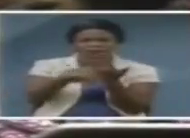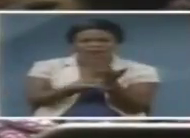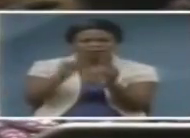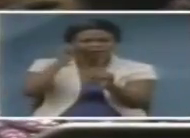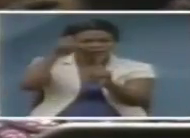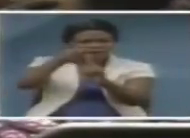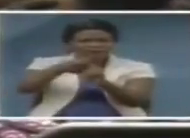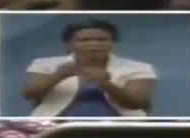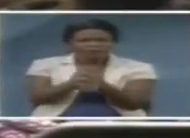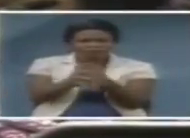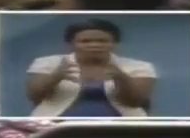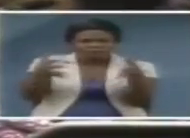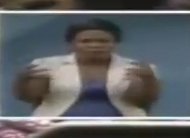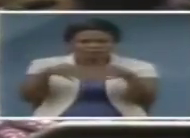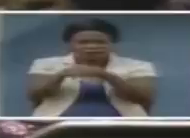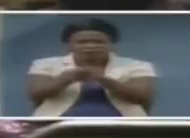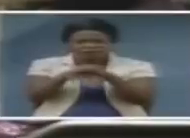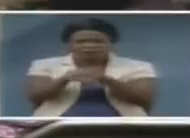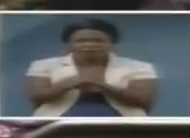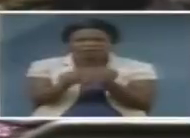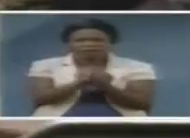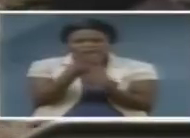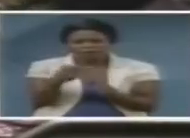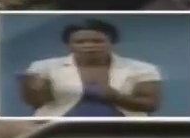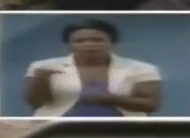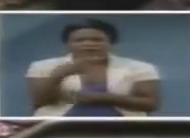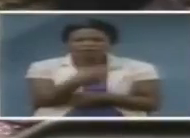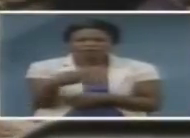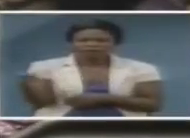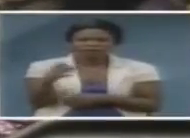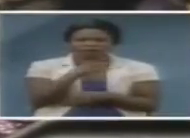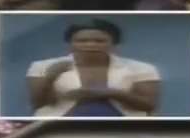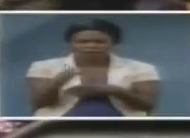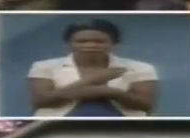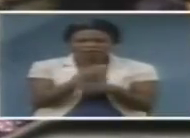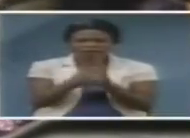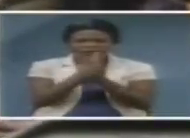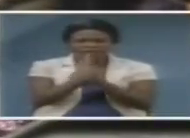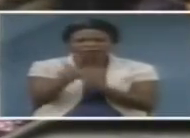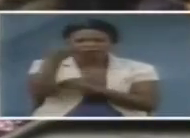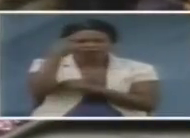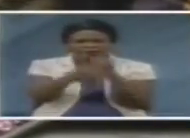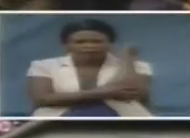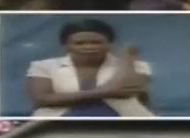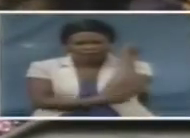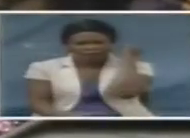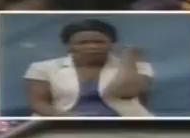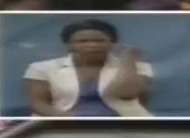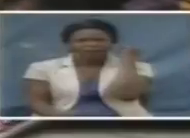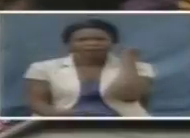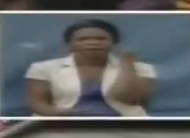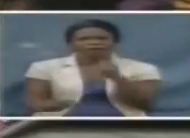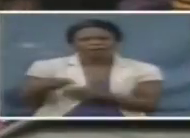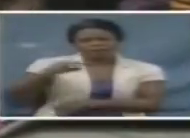Program aimed at enhancing access to productive resources and entrepreneurship skills for